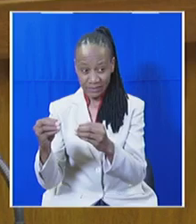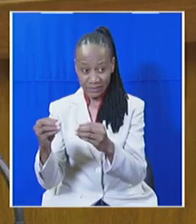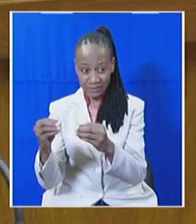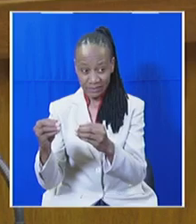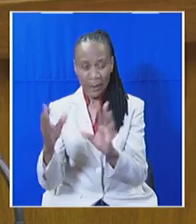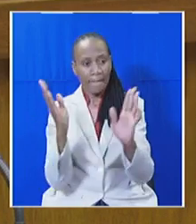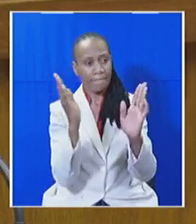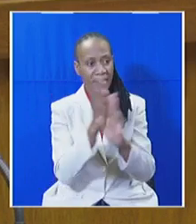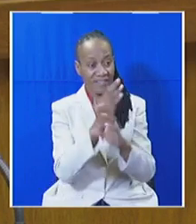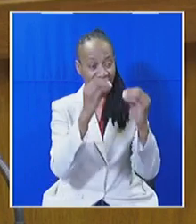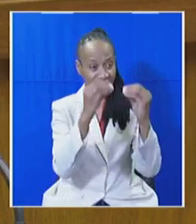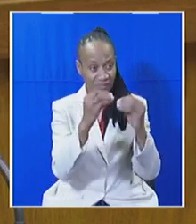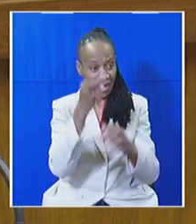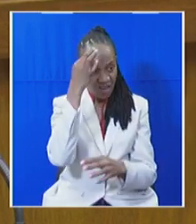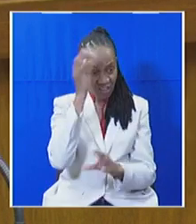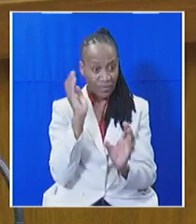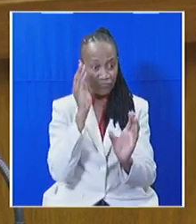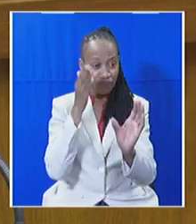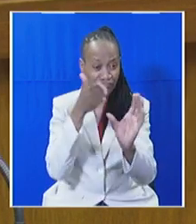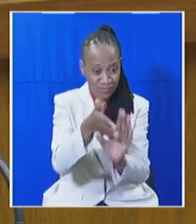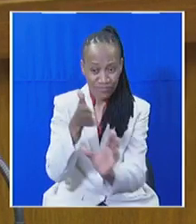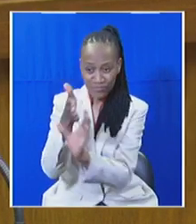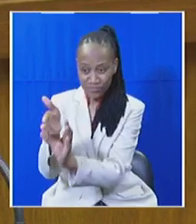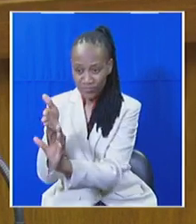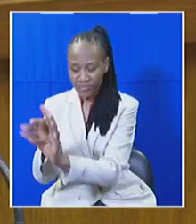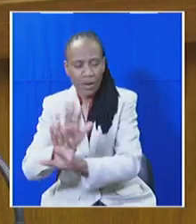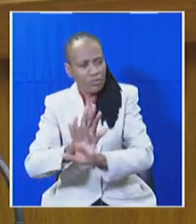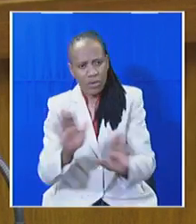Private sector, otherwise we will be chasing everybody.